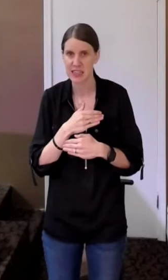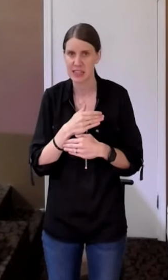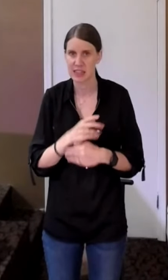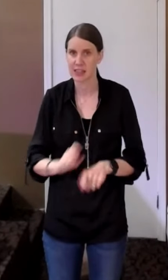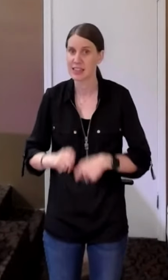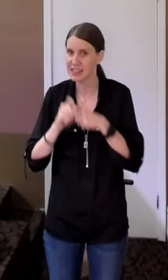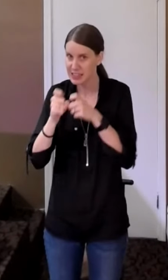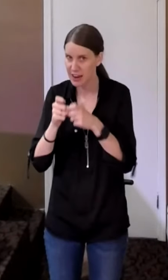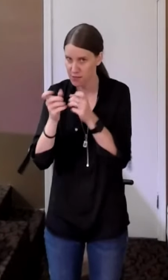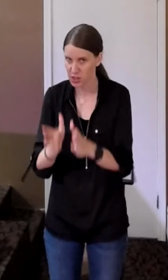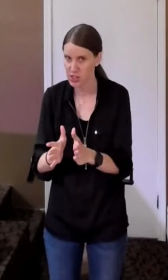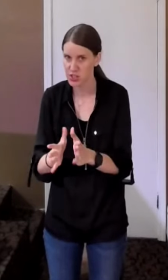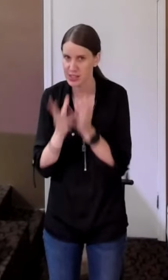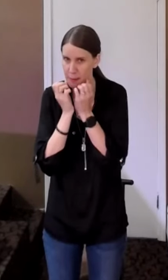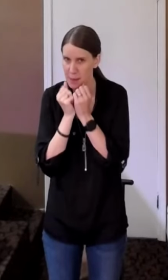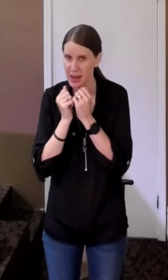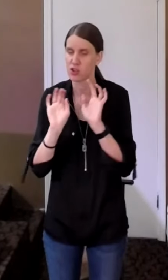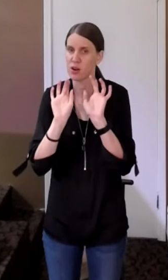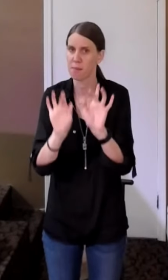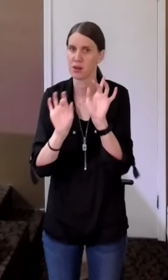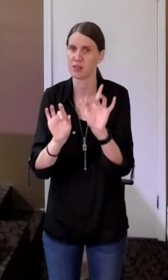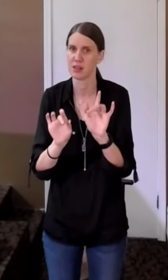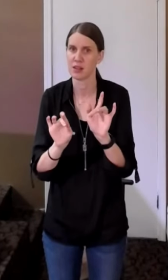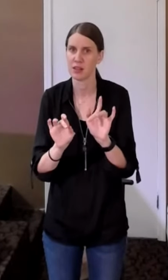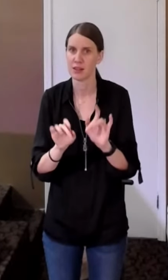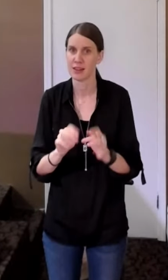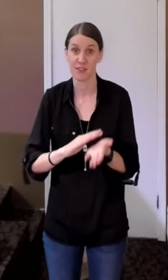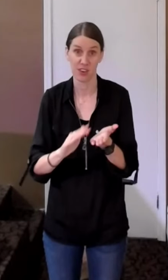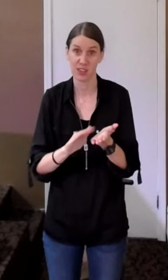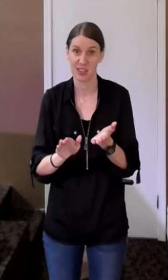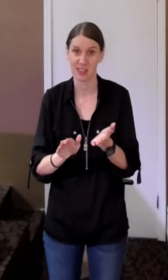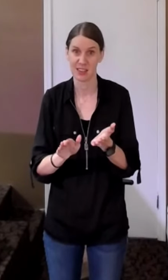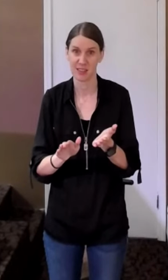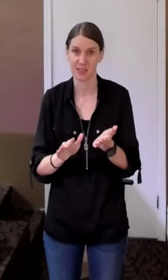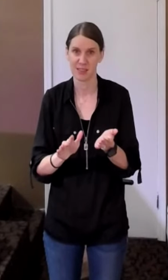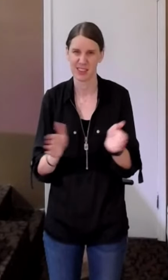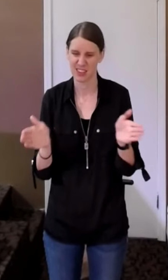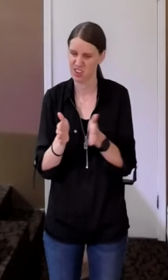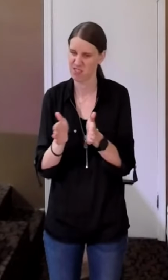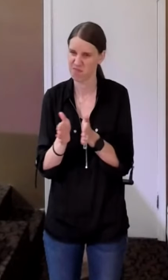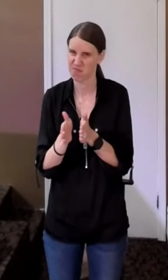giving, real compassion and mercy, forgiveness.